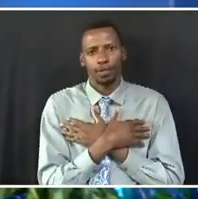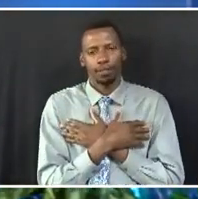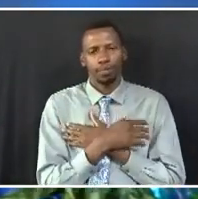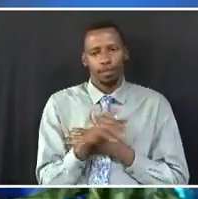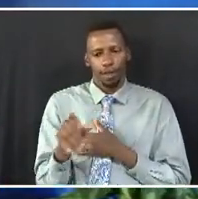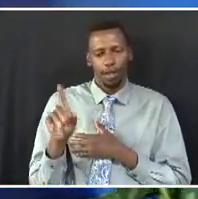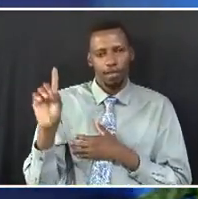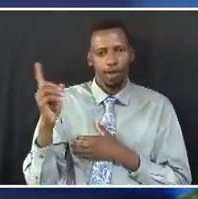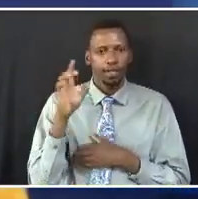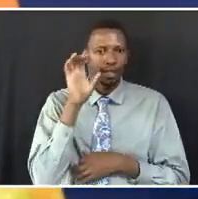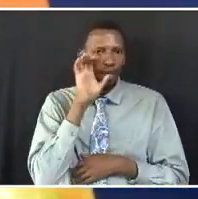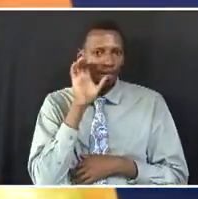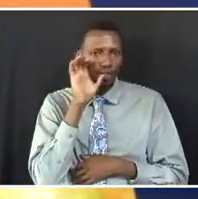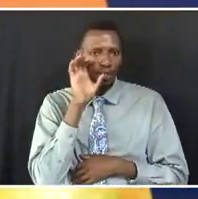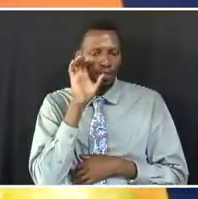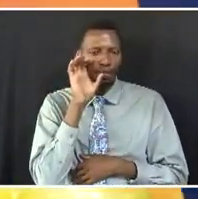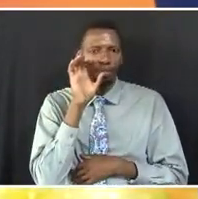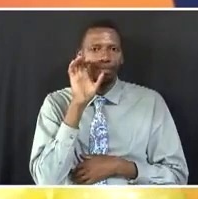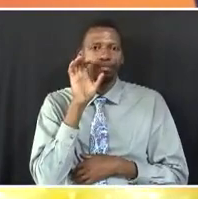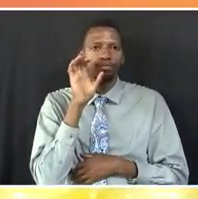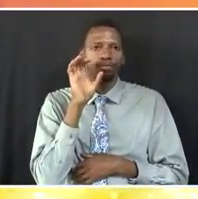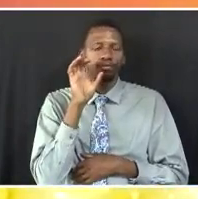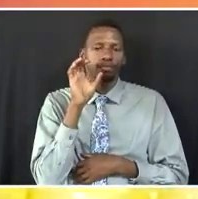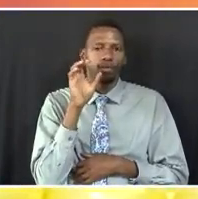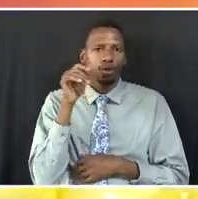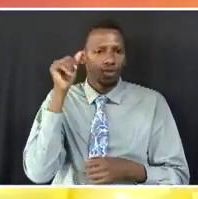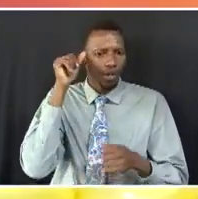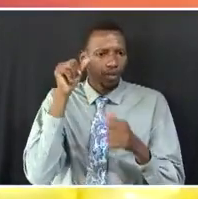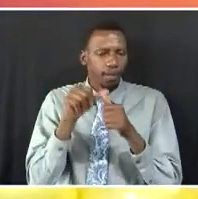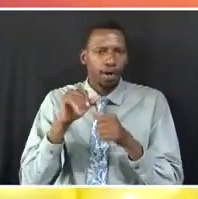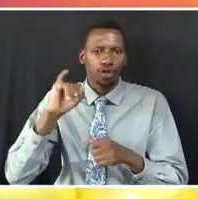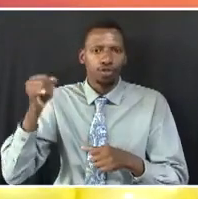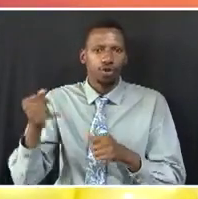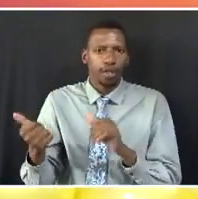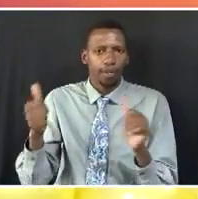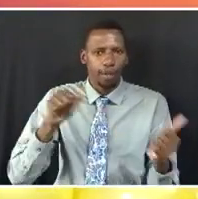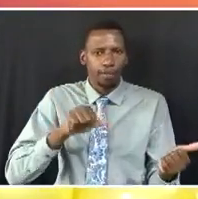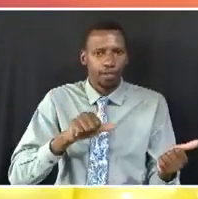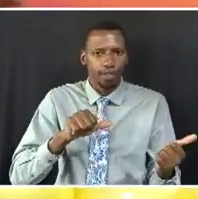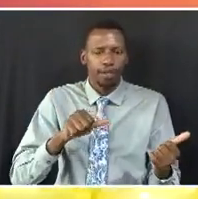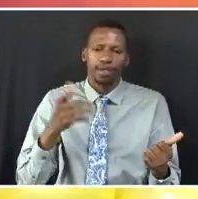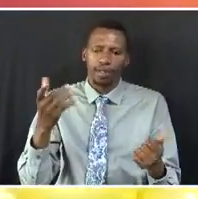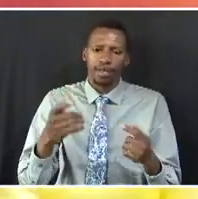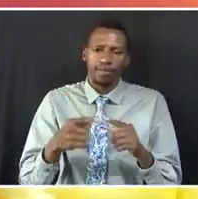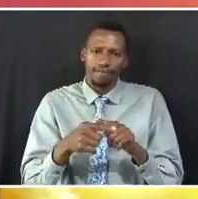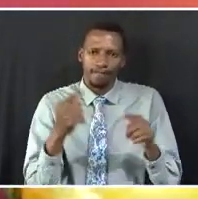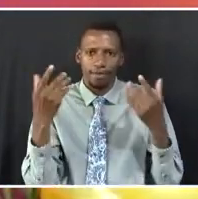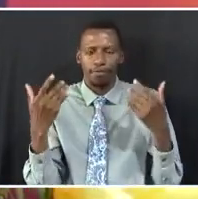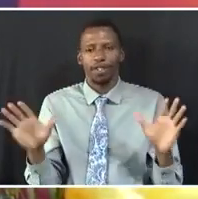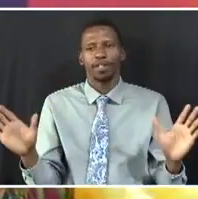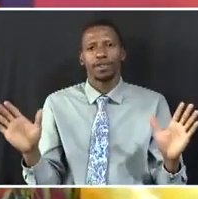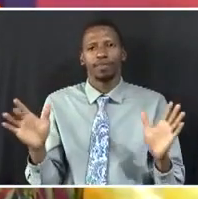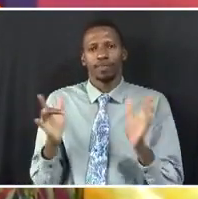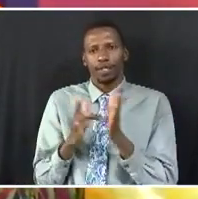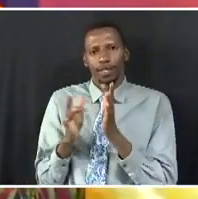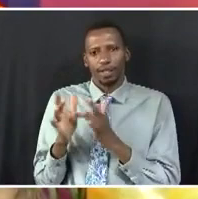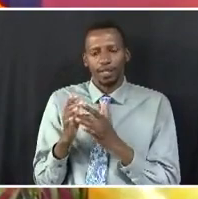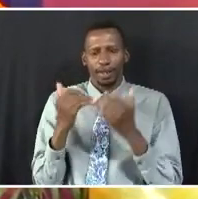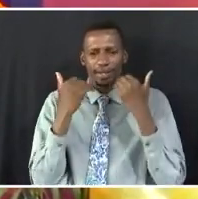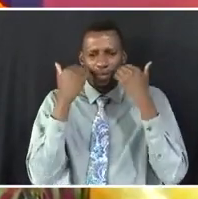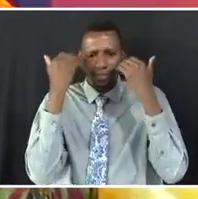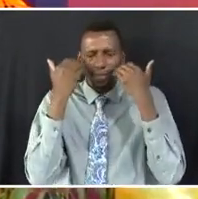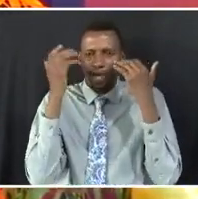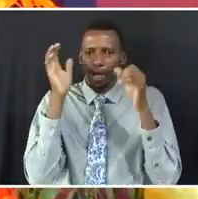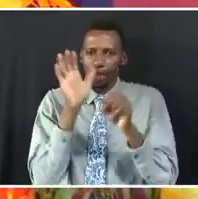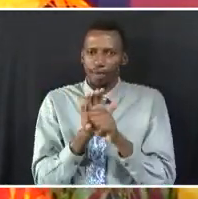his first cousin, has just been beheaded. You remember John the Baptist? He had been killed. Jesus is undergoing a lot of